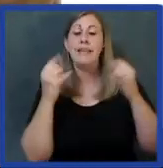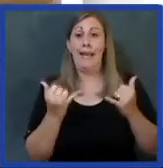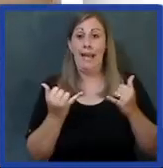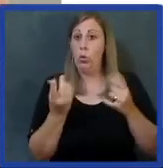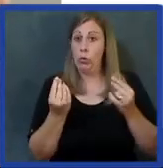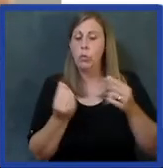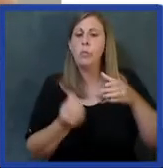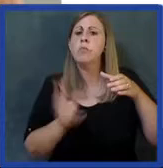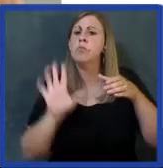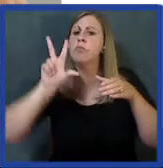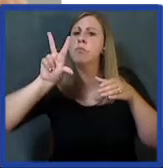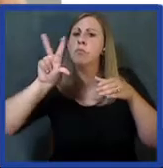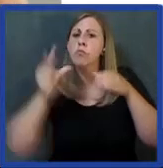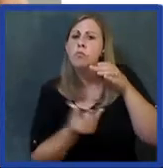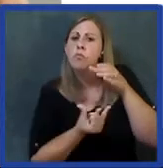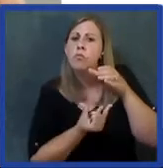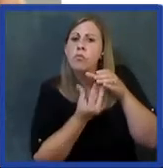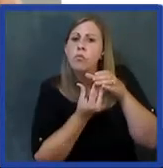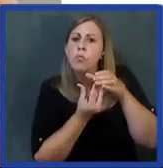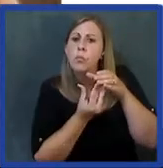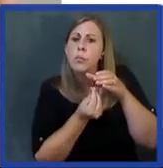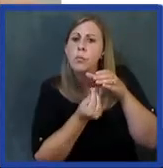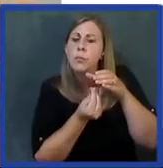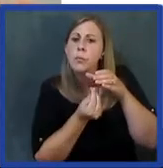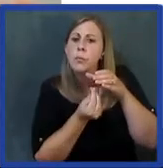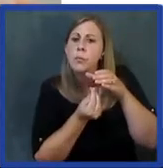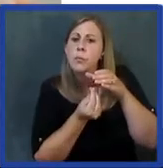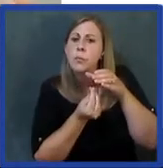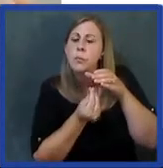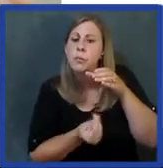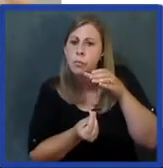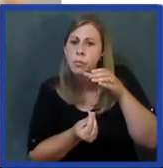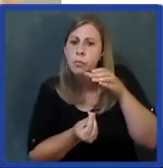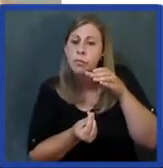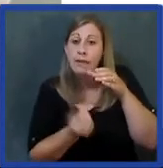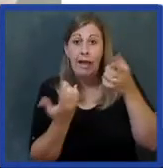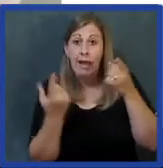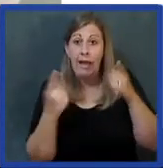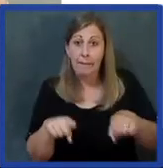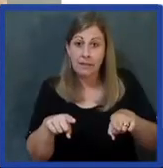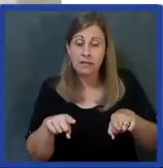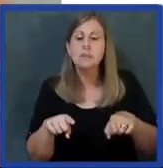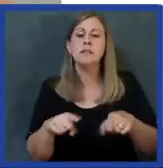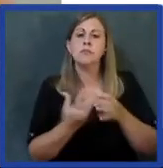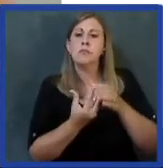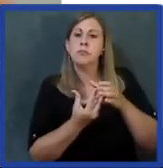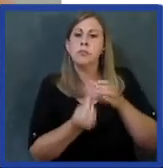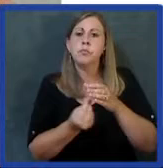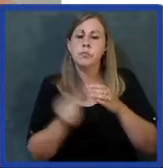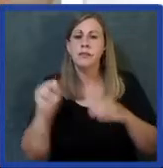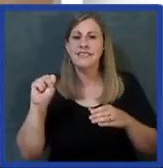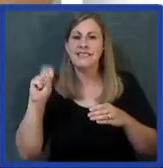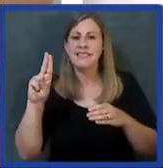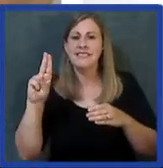the cup. When you're pinching the bottom of the cup, it releases the seal against your body and will easily slide